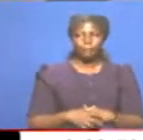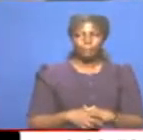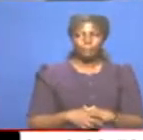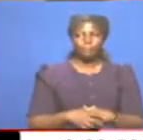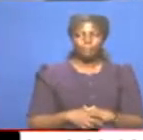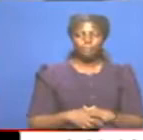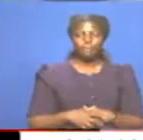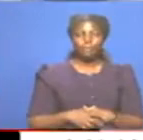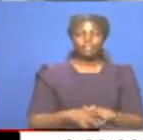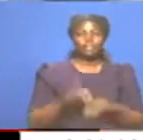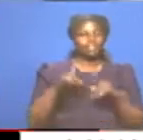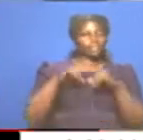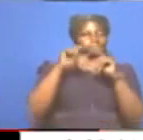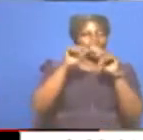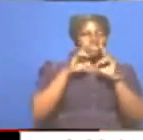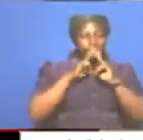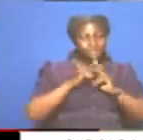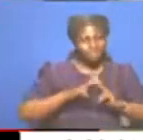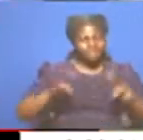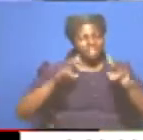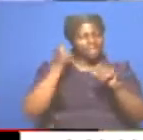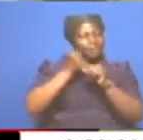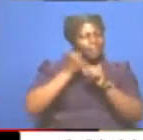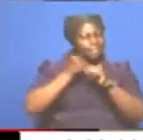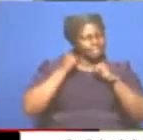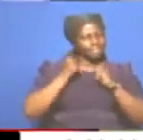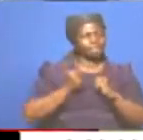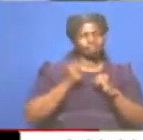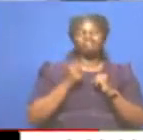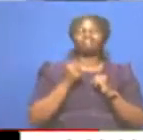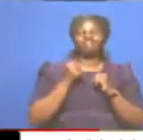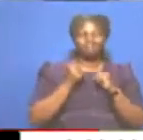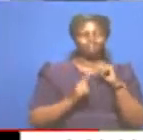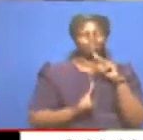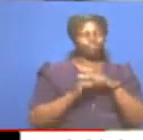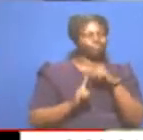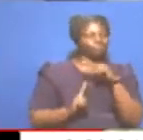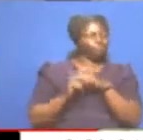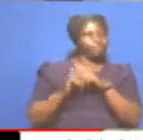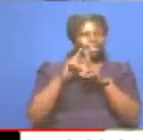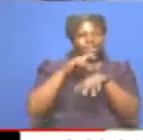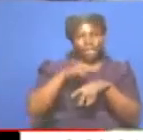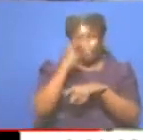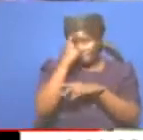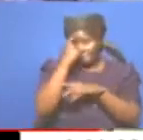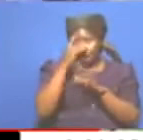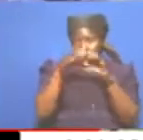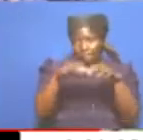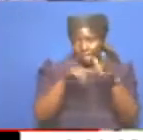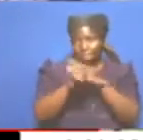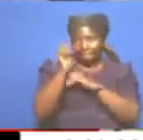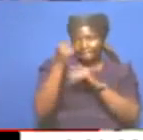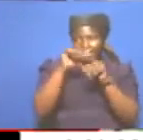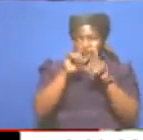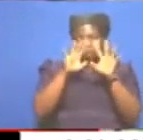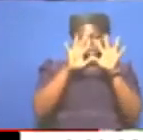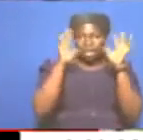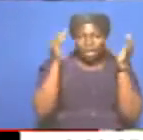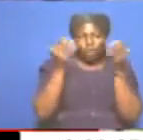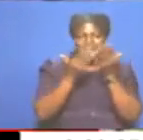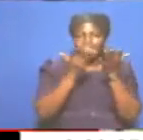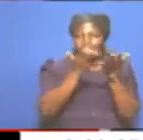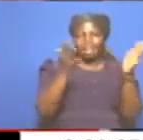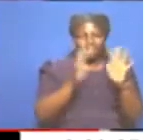The message of peace and hard work was dominant as the Indian community in Kenya and around the globe celebrated